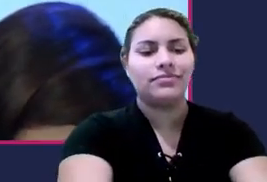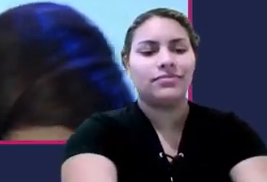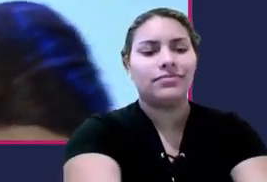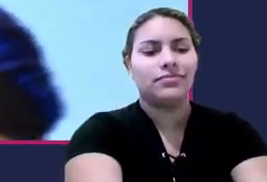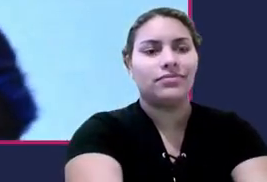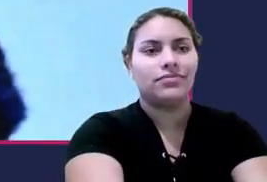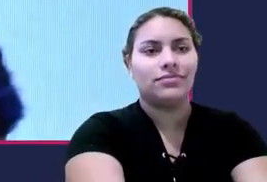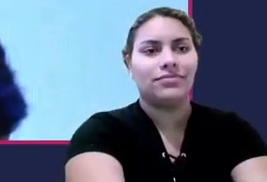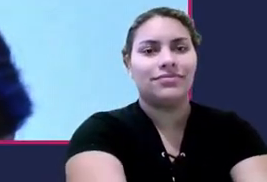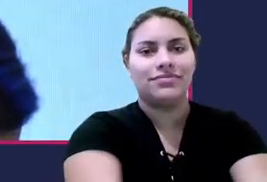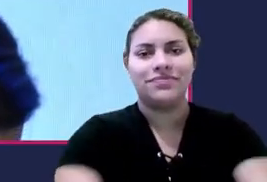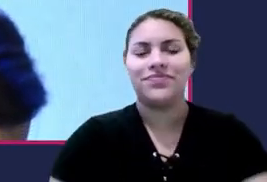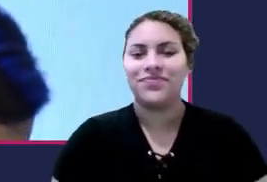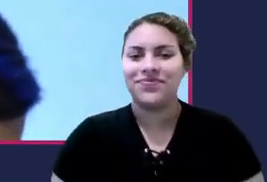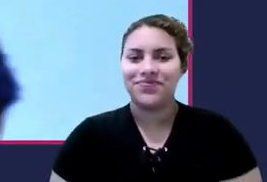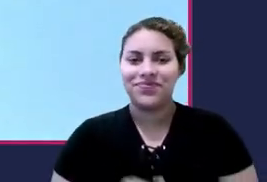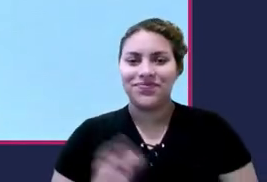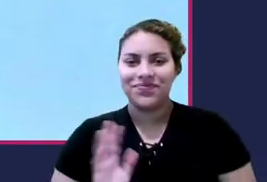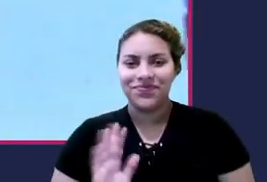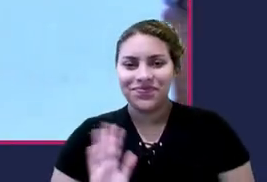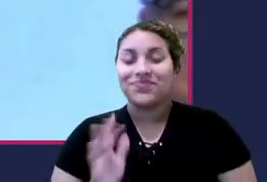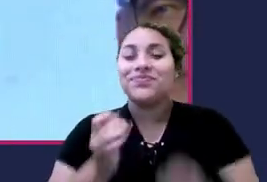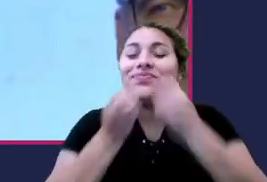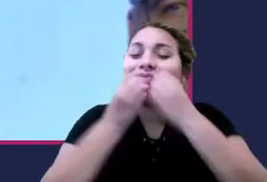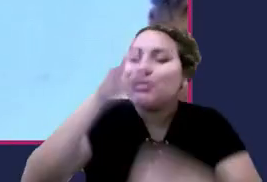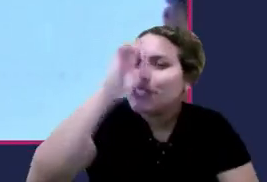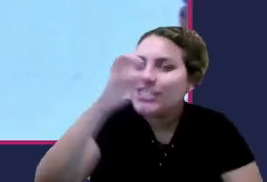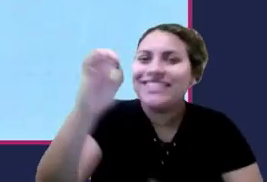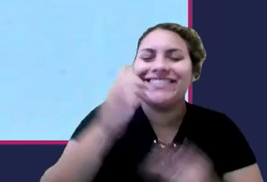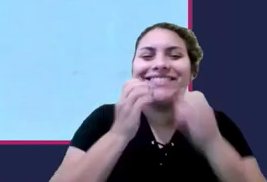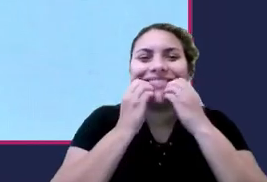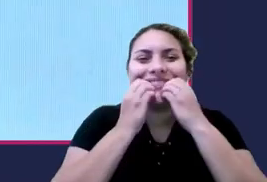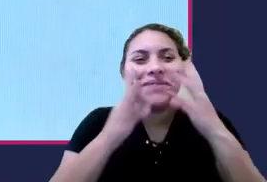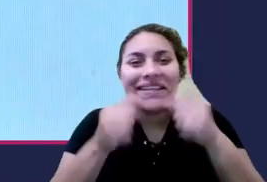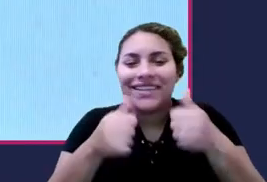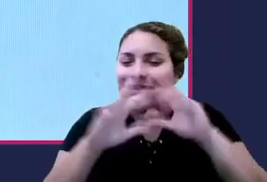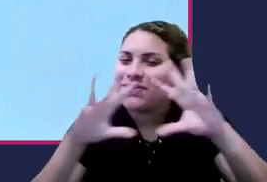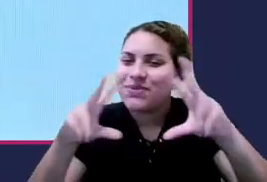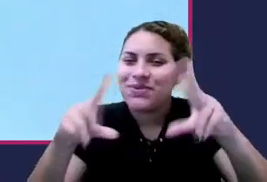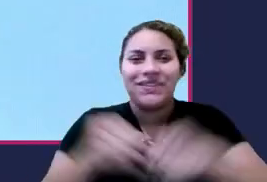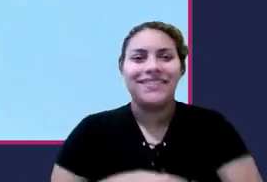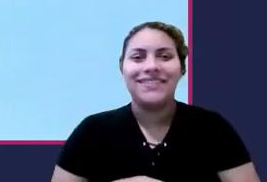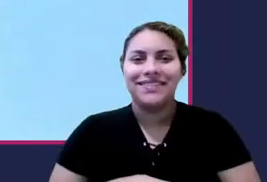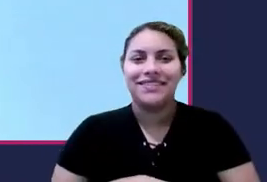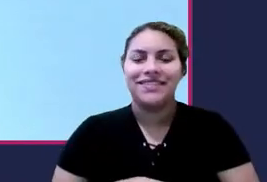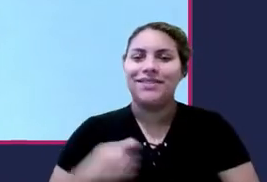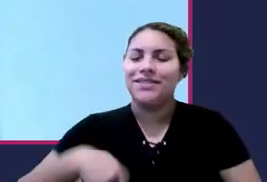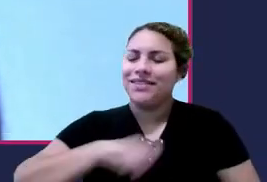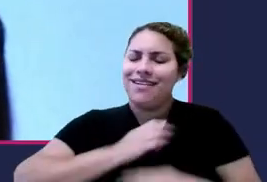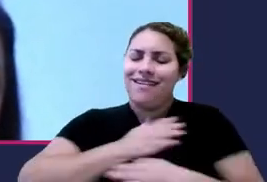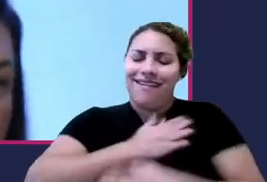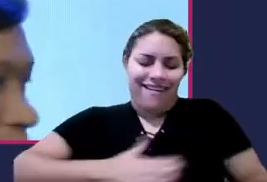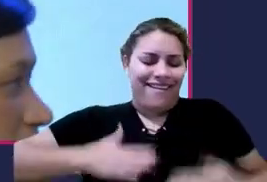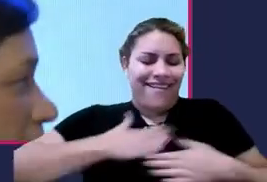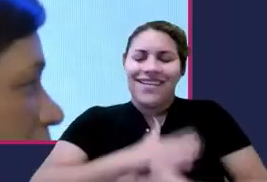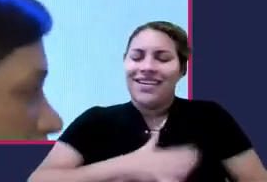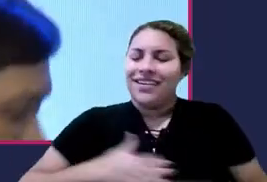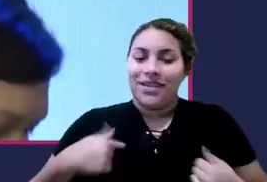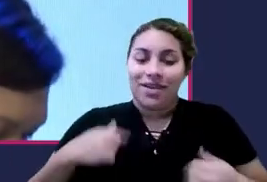Oi. Tá. Bom dia, pessoal. Bom dia a todos. Prazer enorme. Muito. Hello, everyone. Good